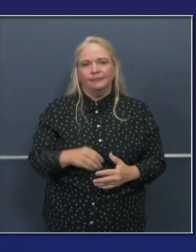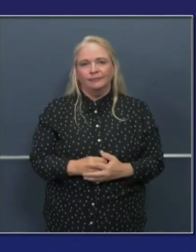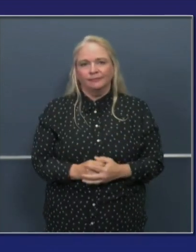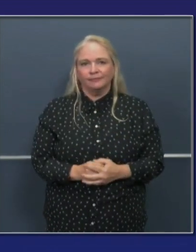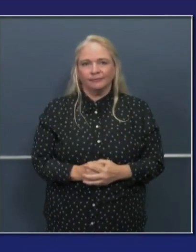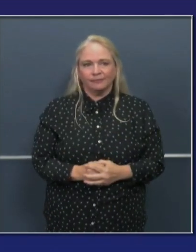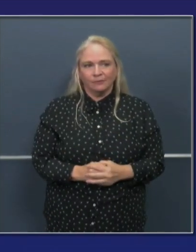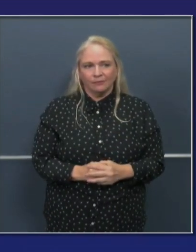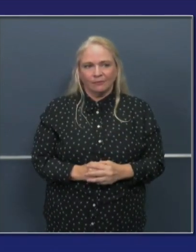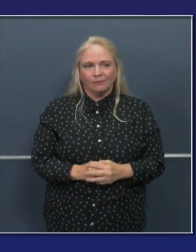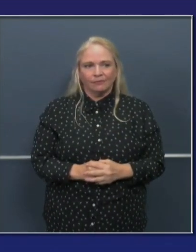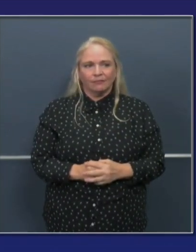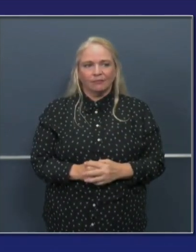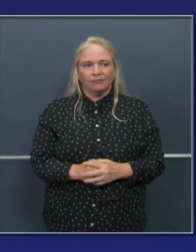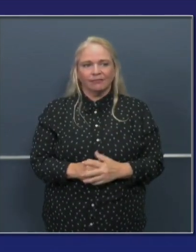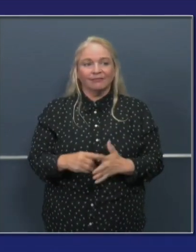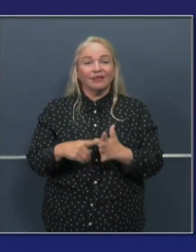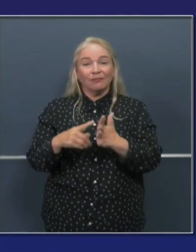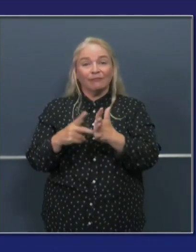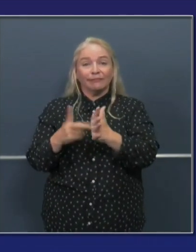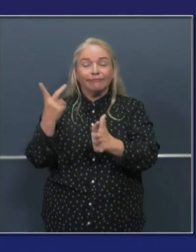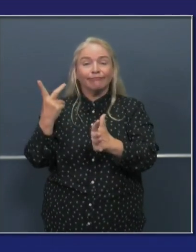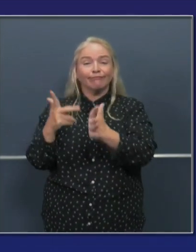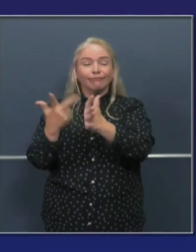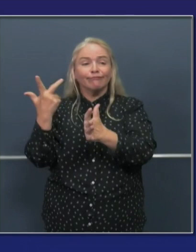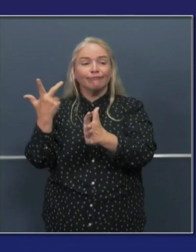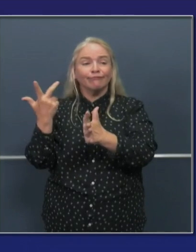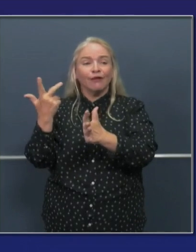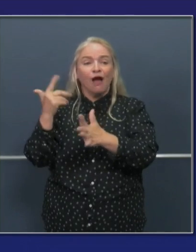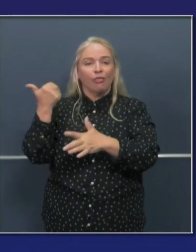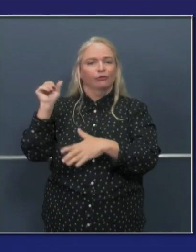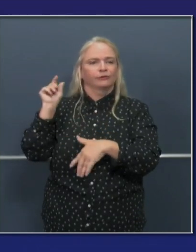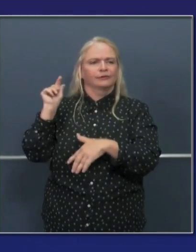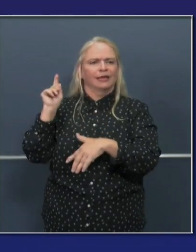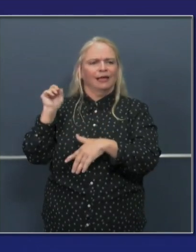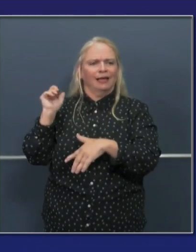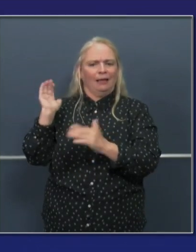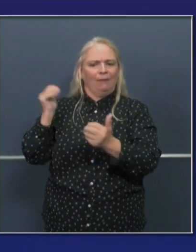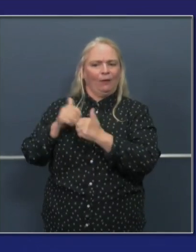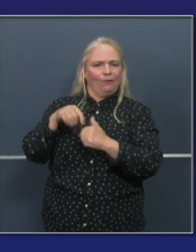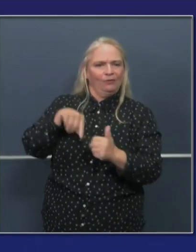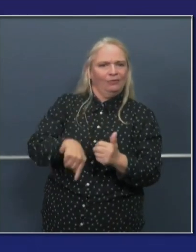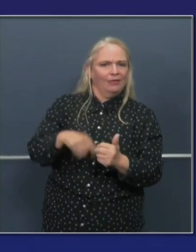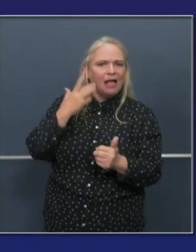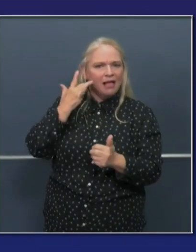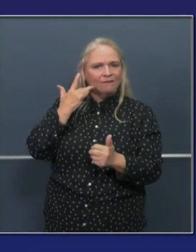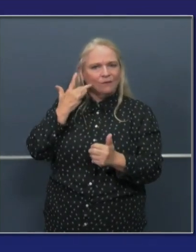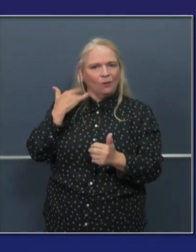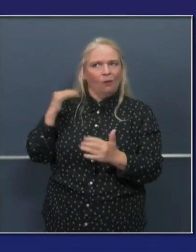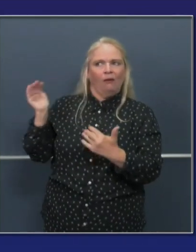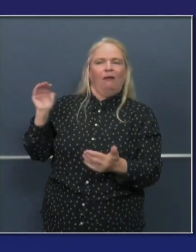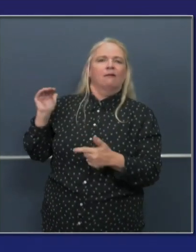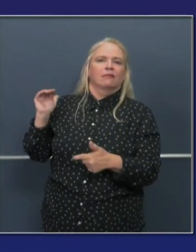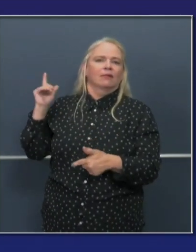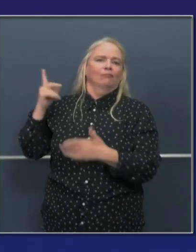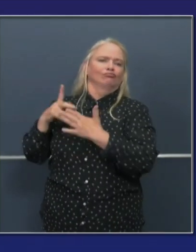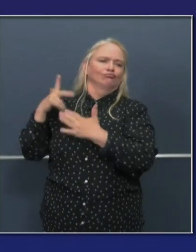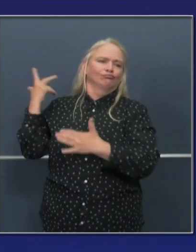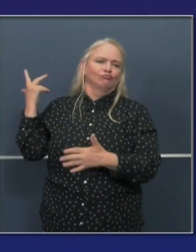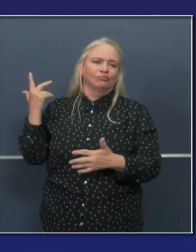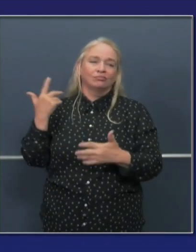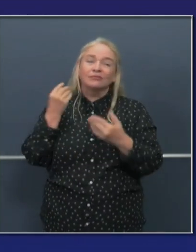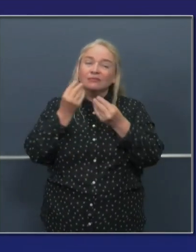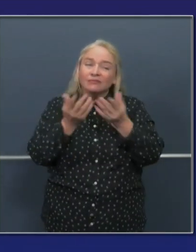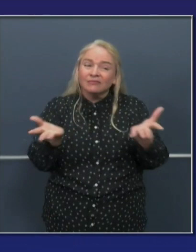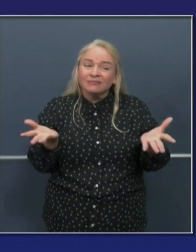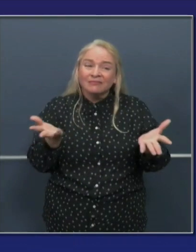tripling of a positivity rate in some other states compared to California, where, by the way, I'm not pleased with the 7.1% positivity rate.